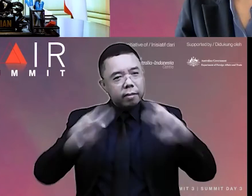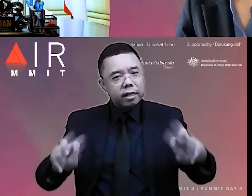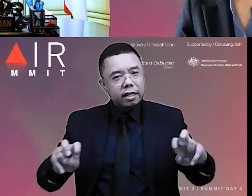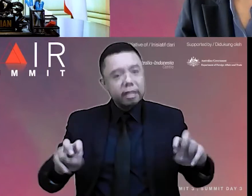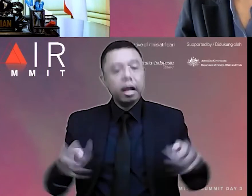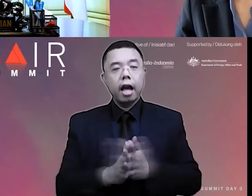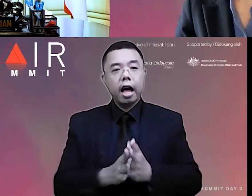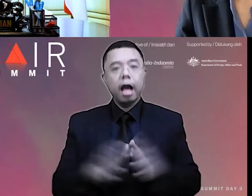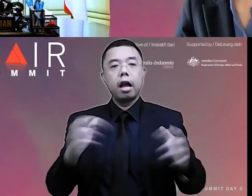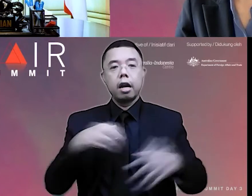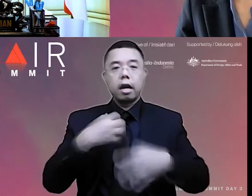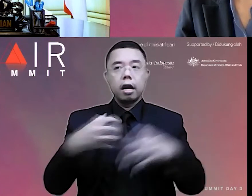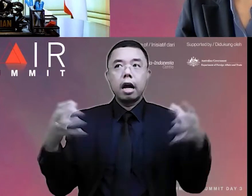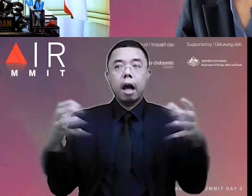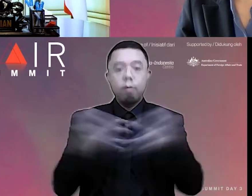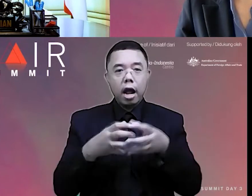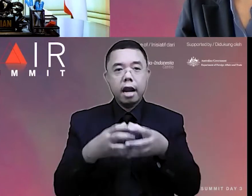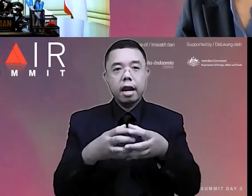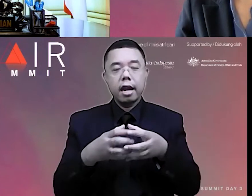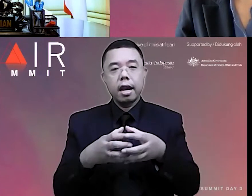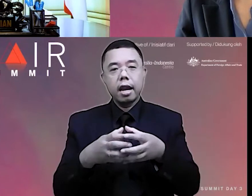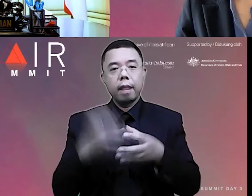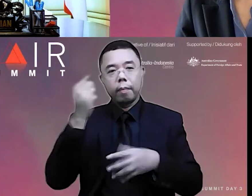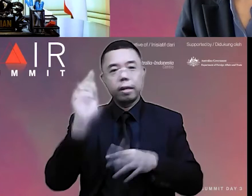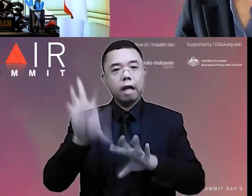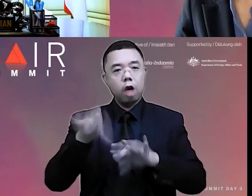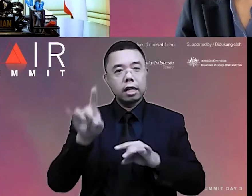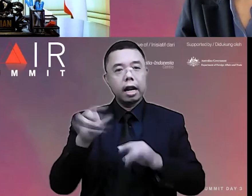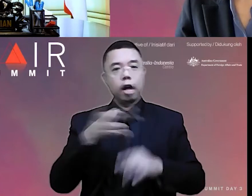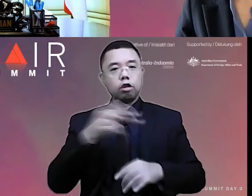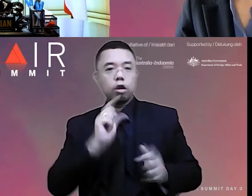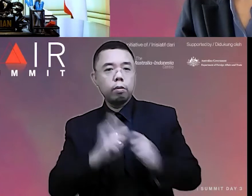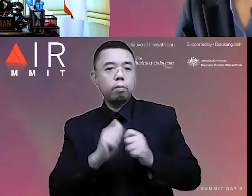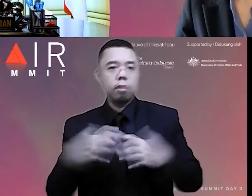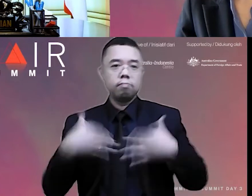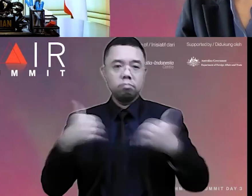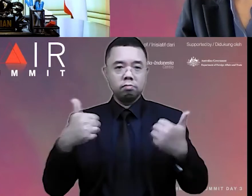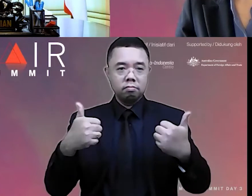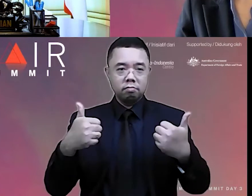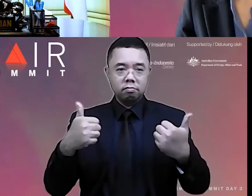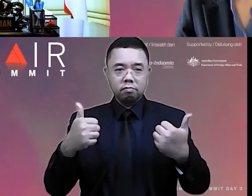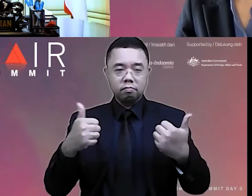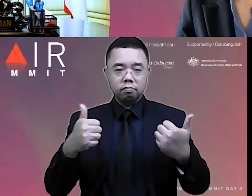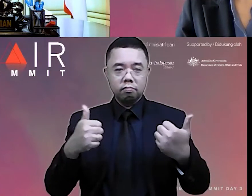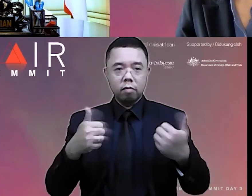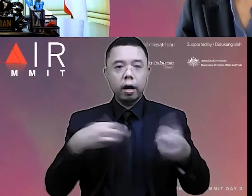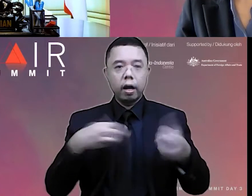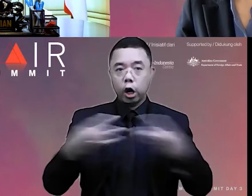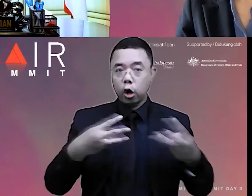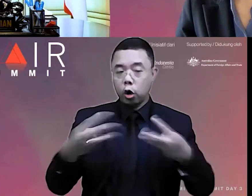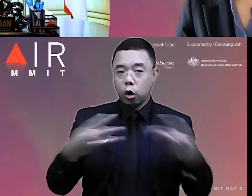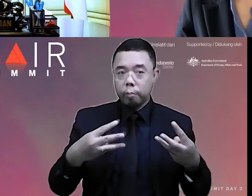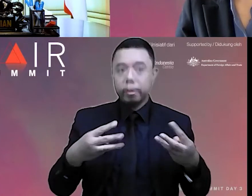and reboot the economic. And at the end, it will contribute to